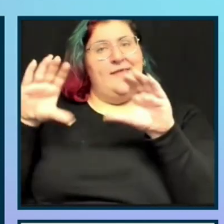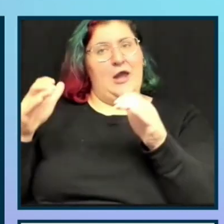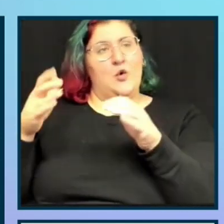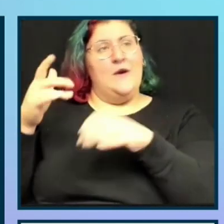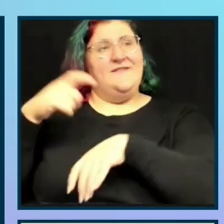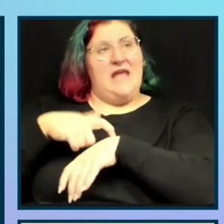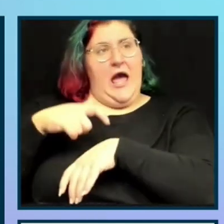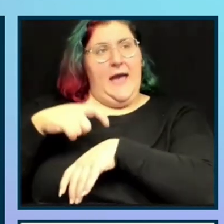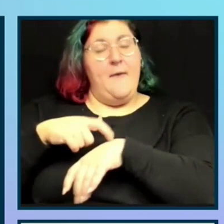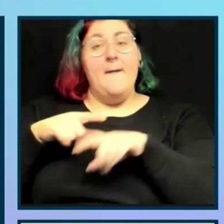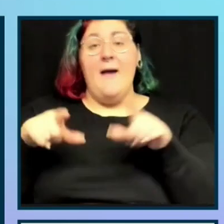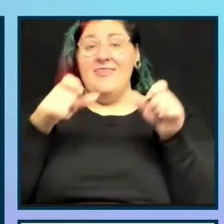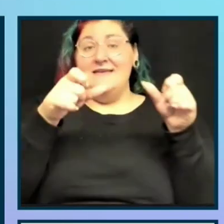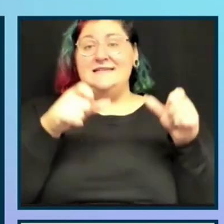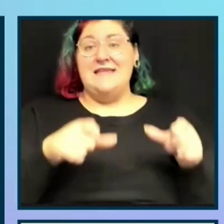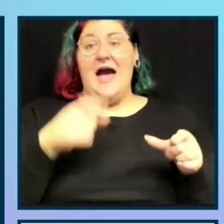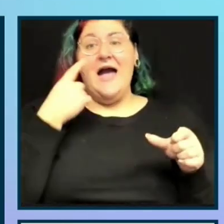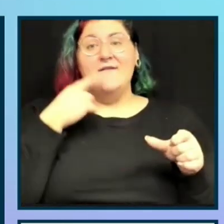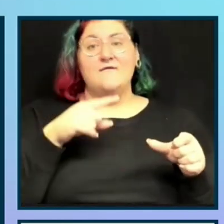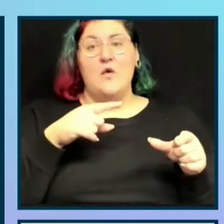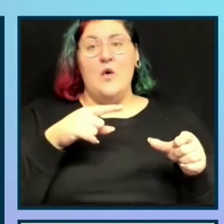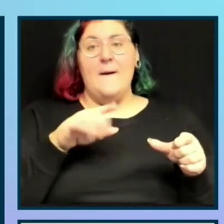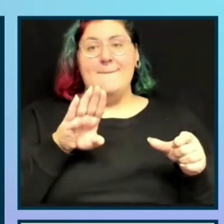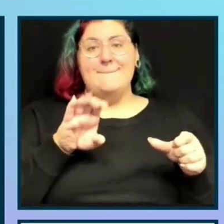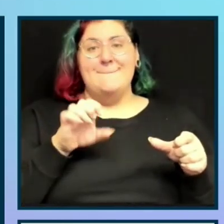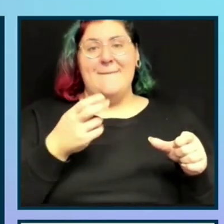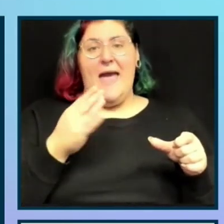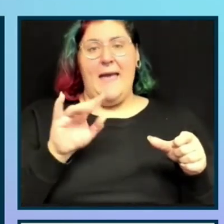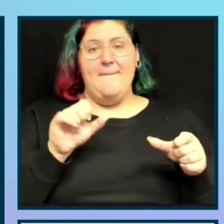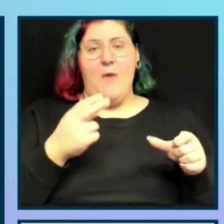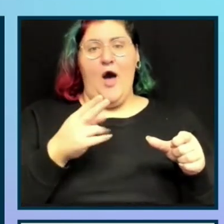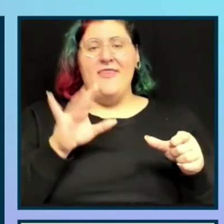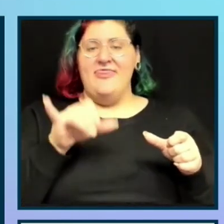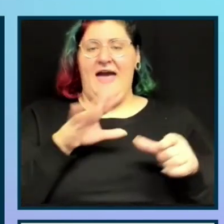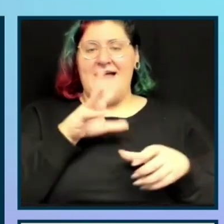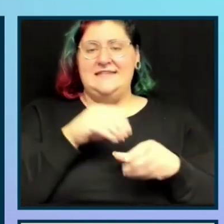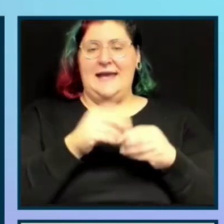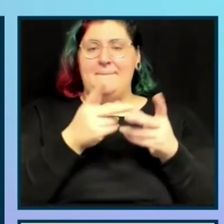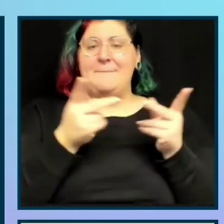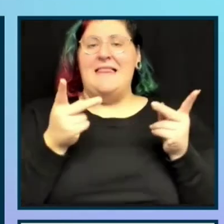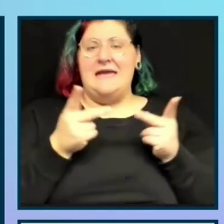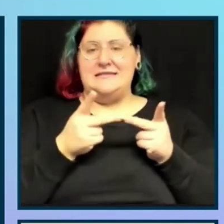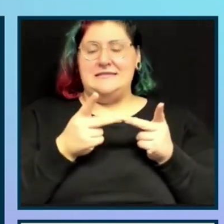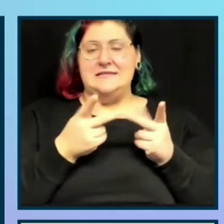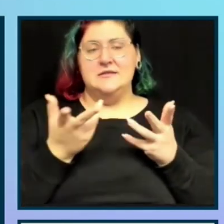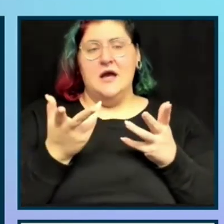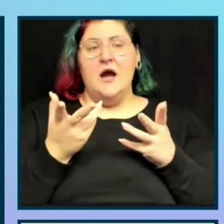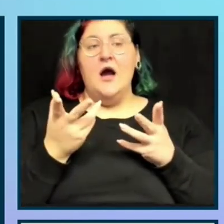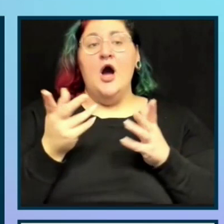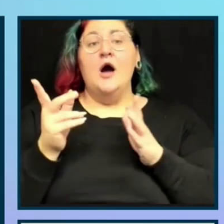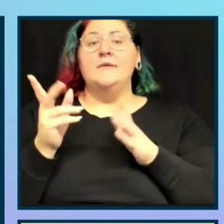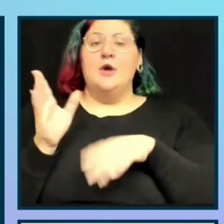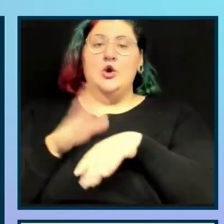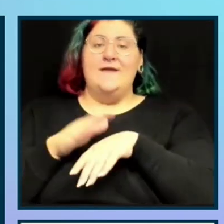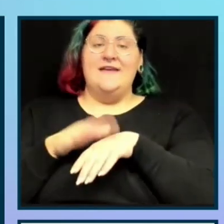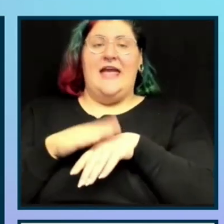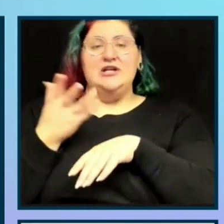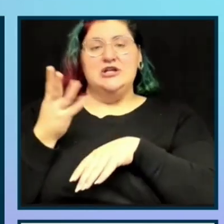area. And then things like notifications on their website for the amusement park would be something that would be the space as a